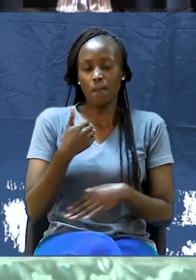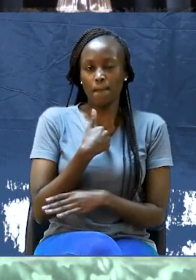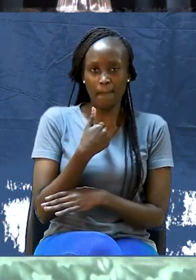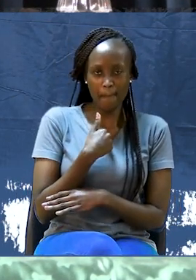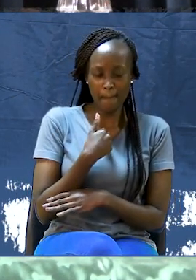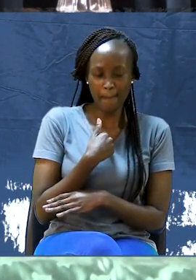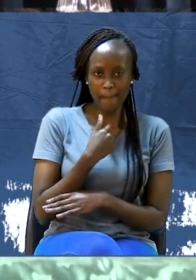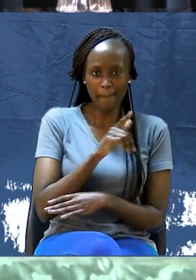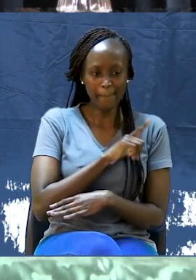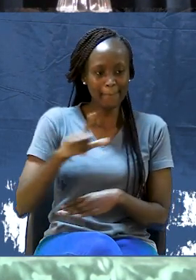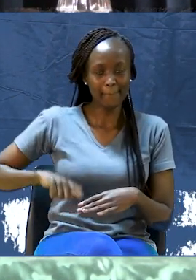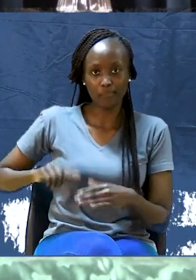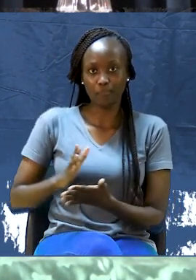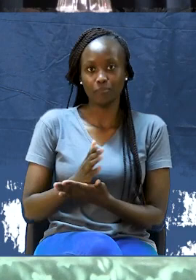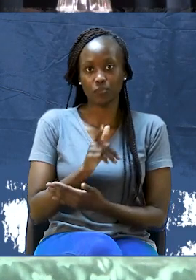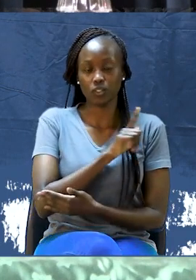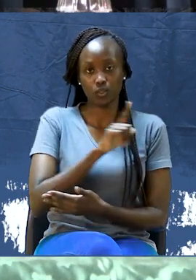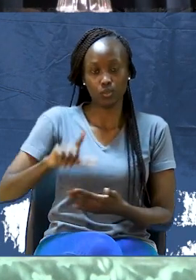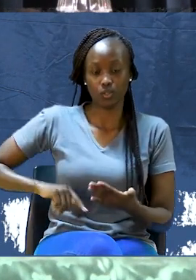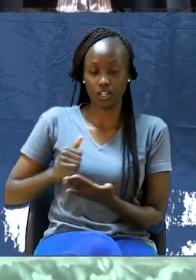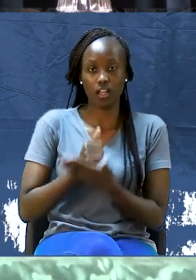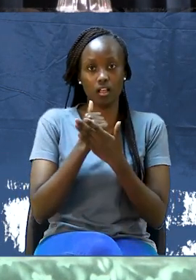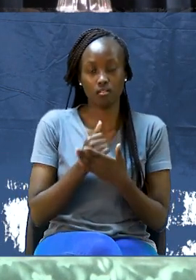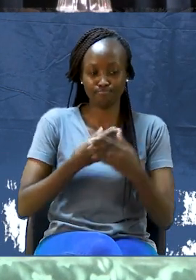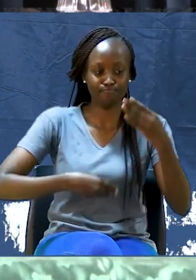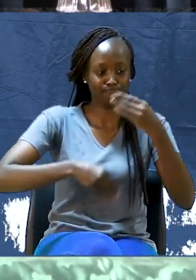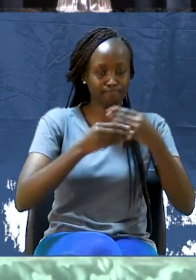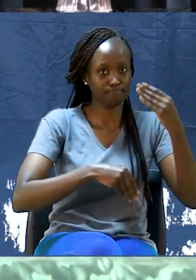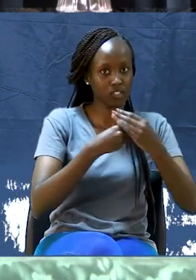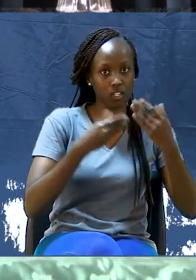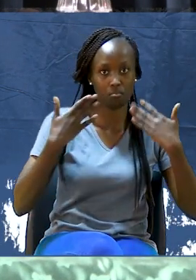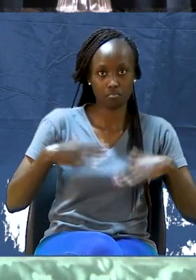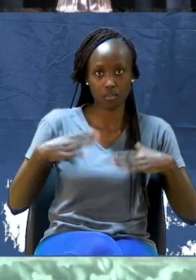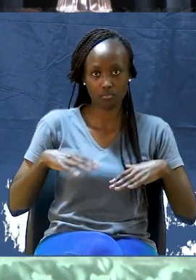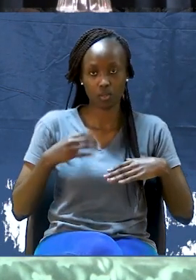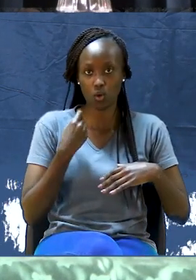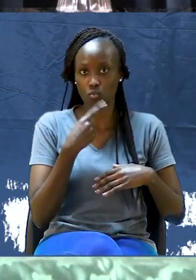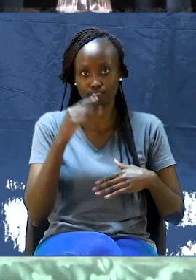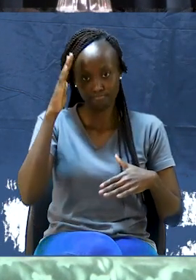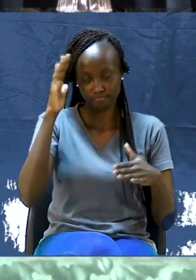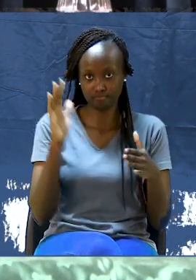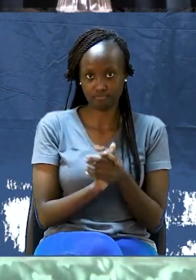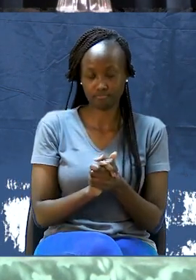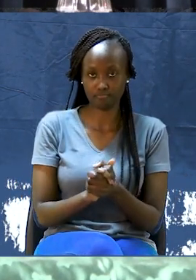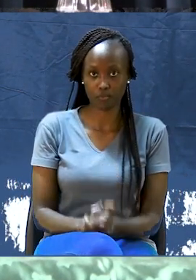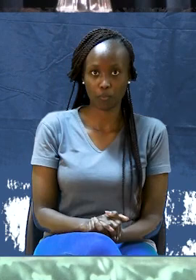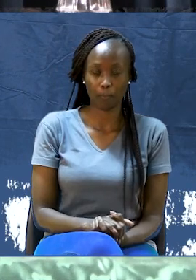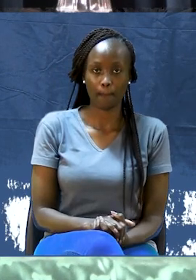And the Lord added to their number day by day those who were being saved.